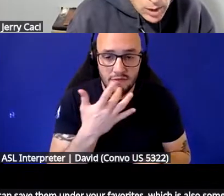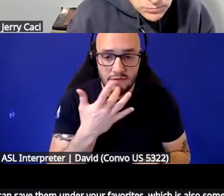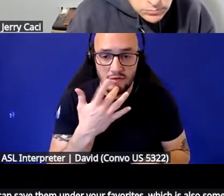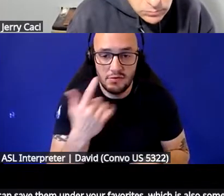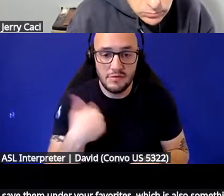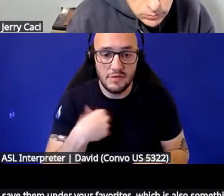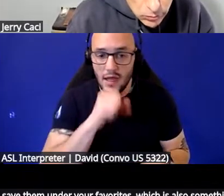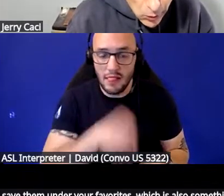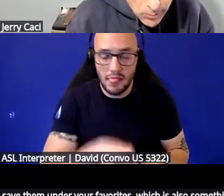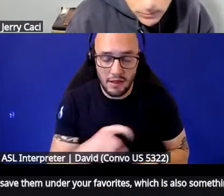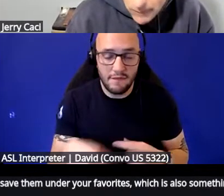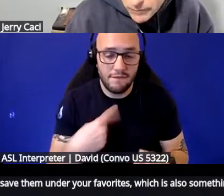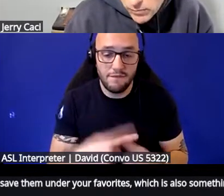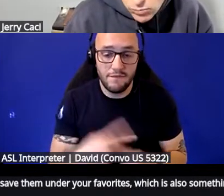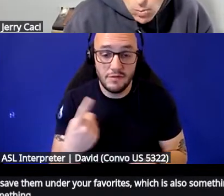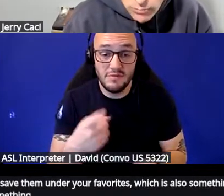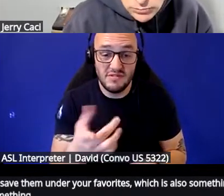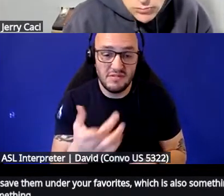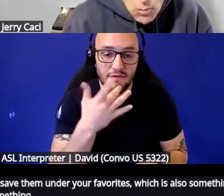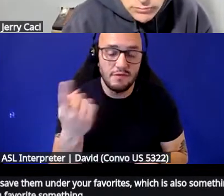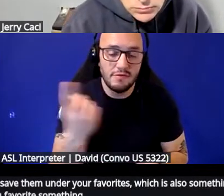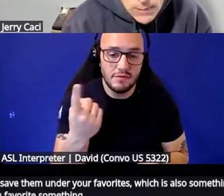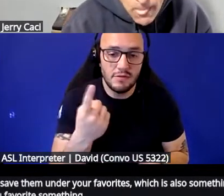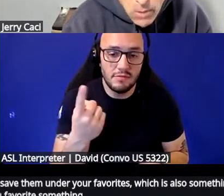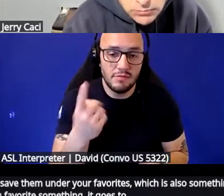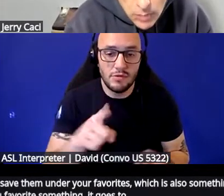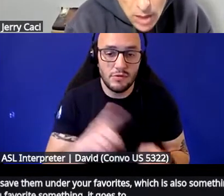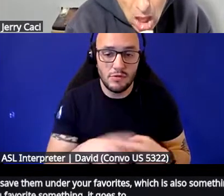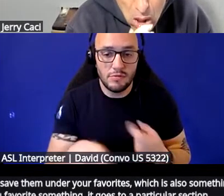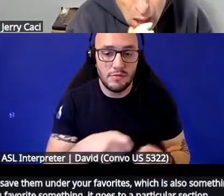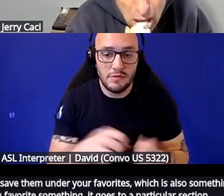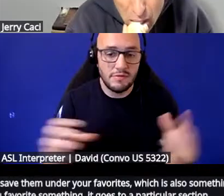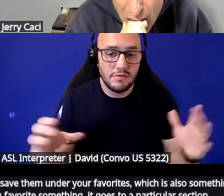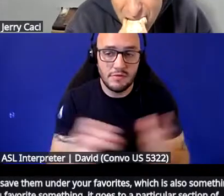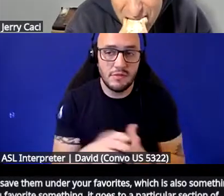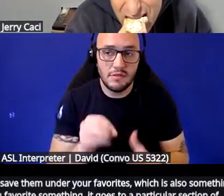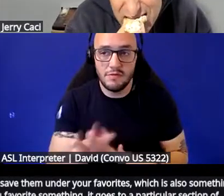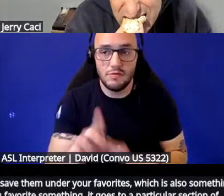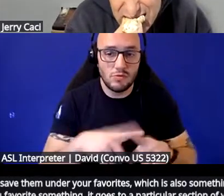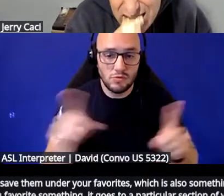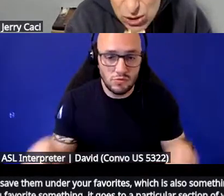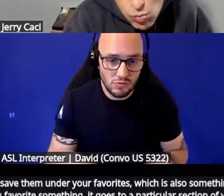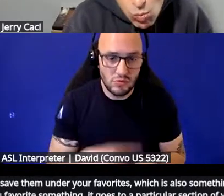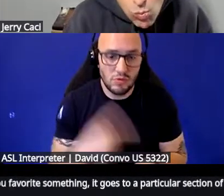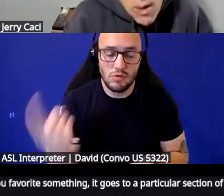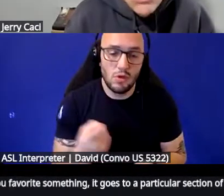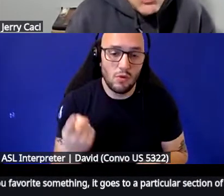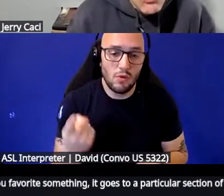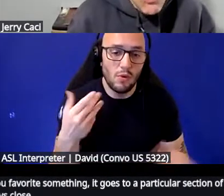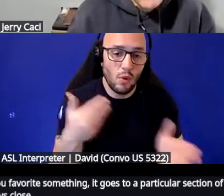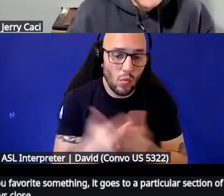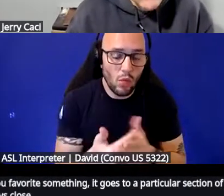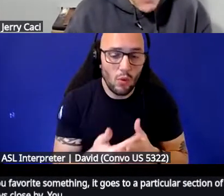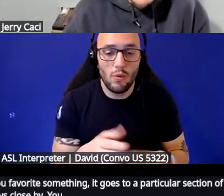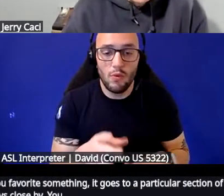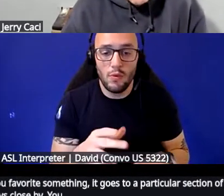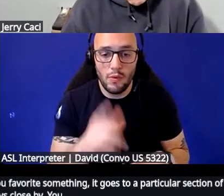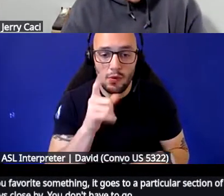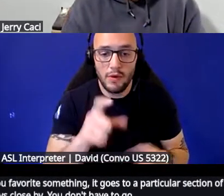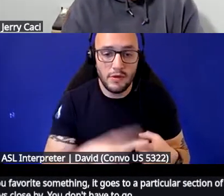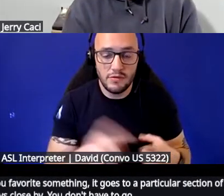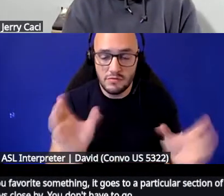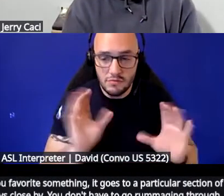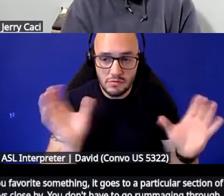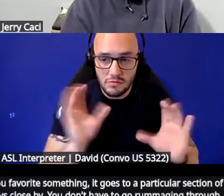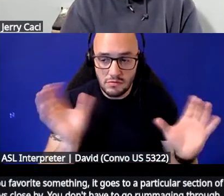love. So when you favorite something, it goes to a particular section of your screen. So it's always close by. You don't have to like go rummaging through